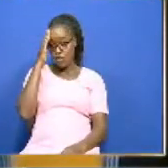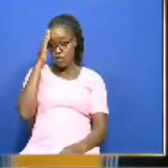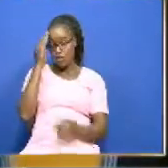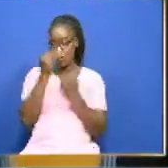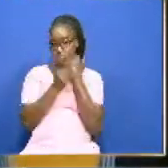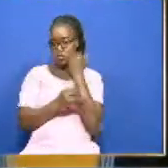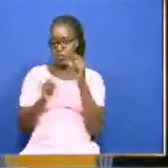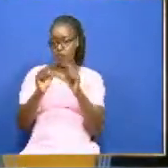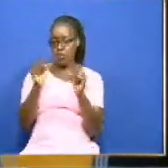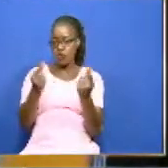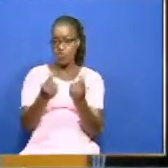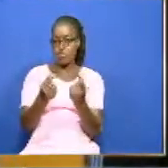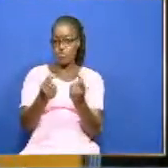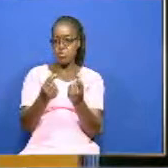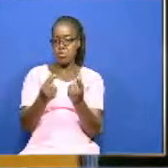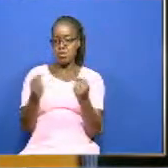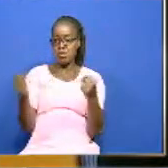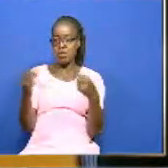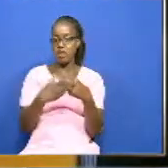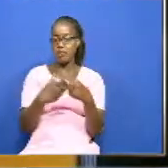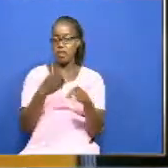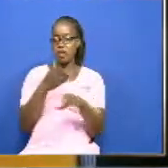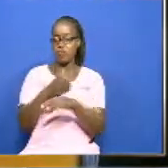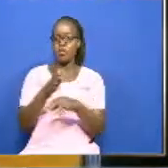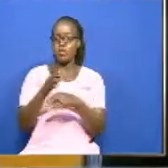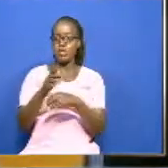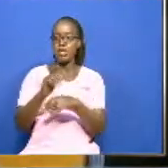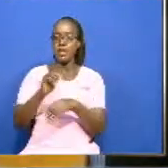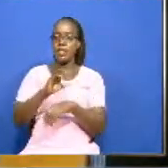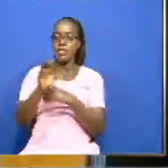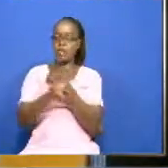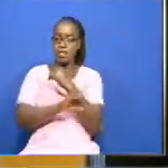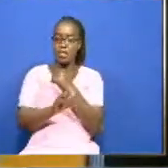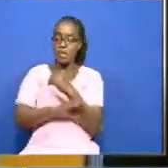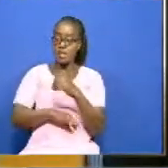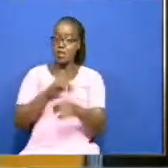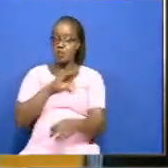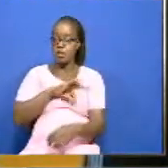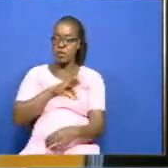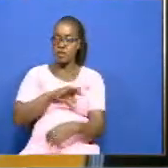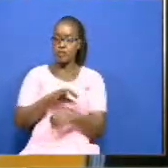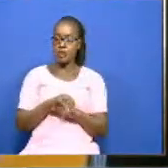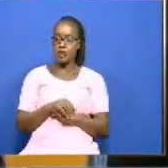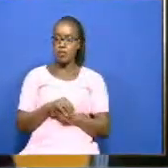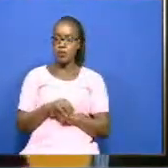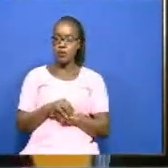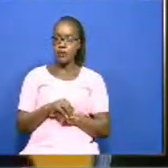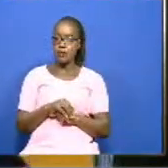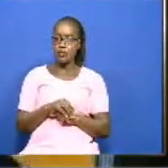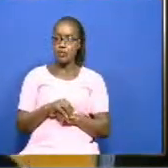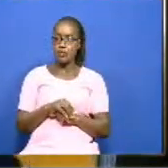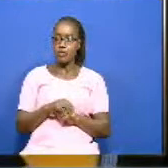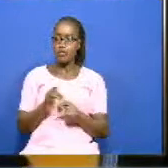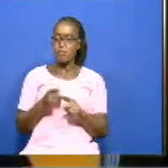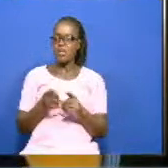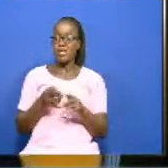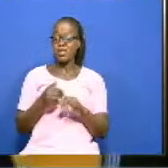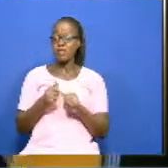groups, probably in the slums across the nation, that will benefit from them. But it's a far cry, because it will be